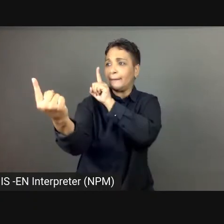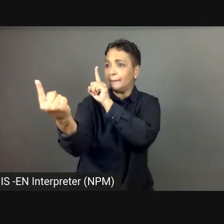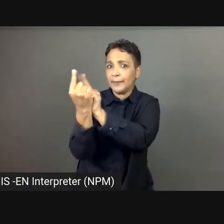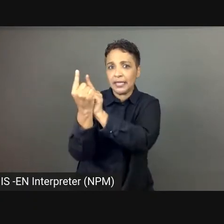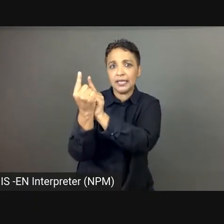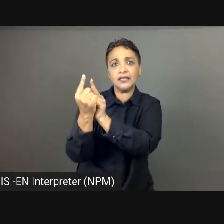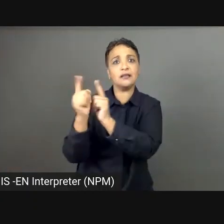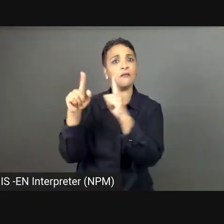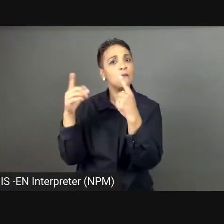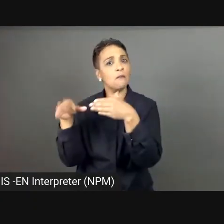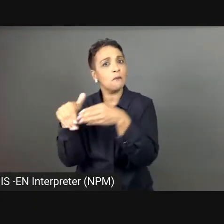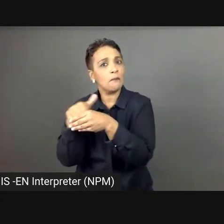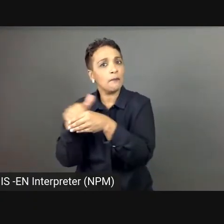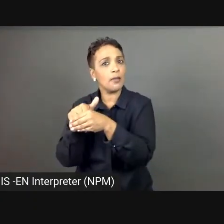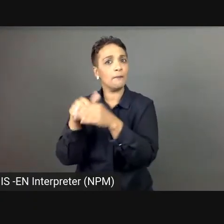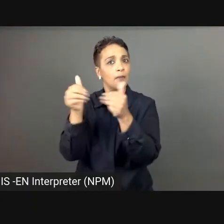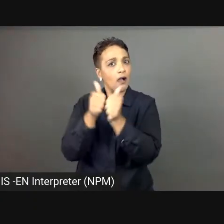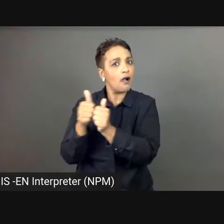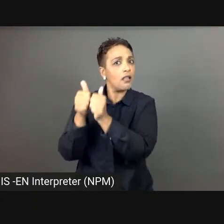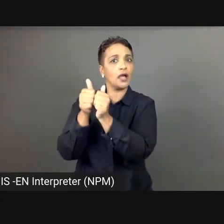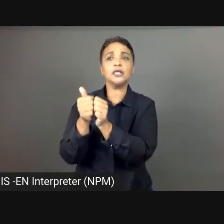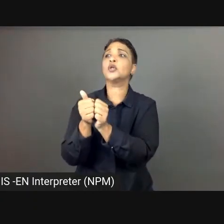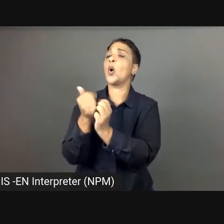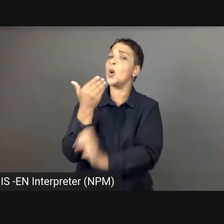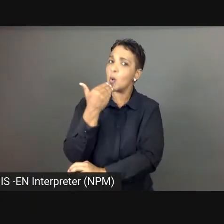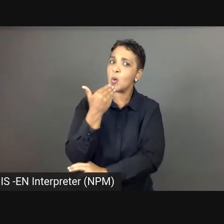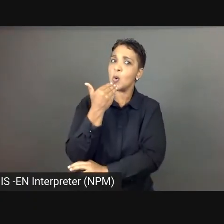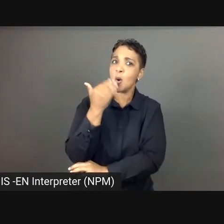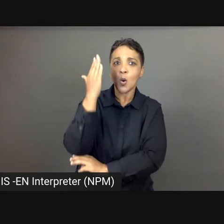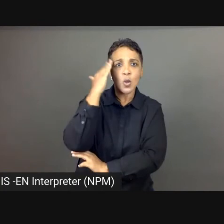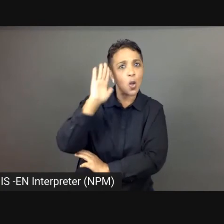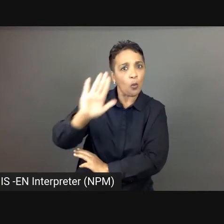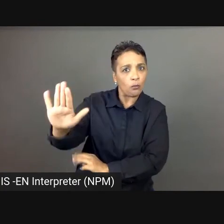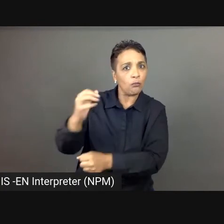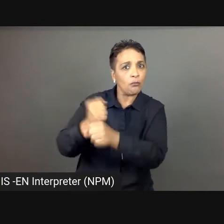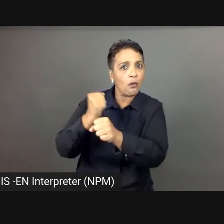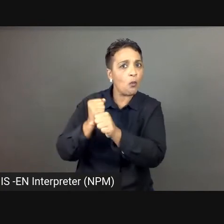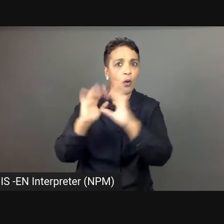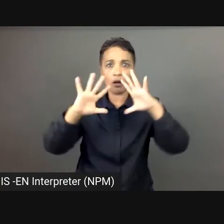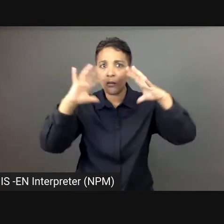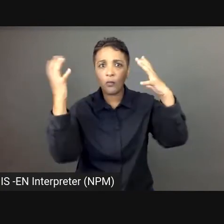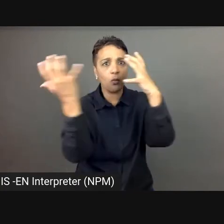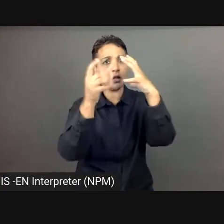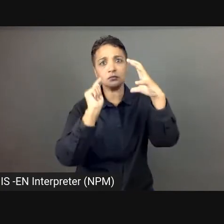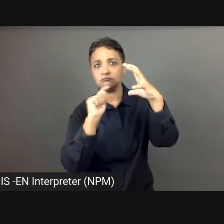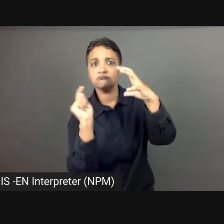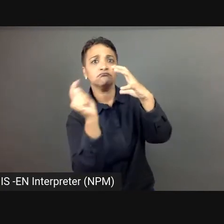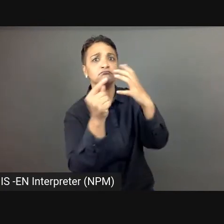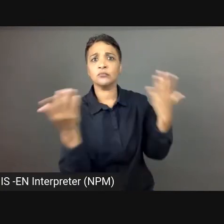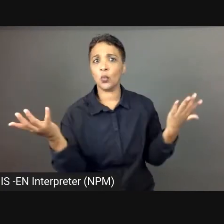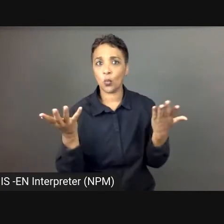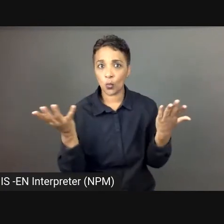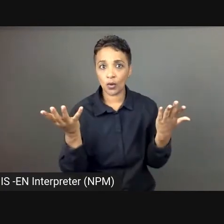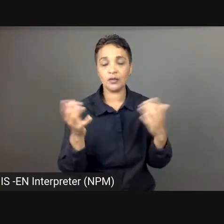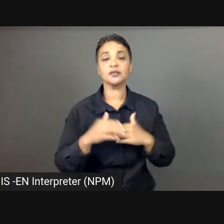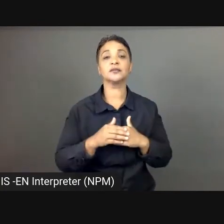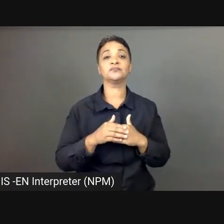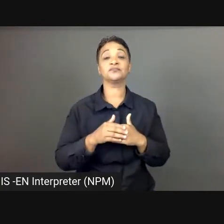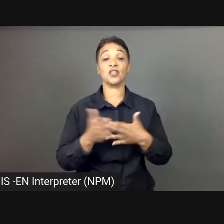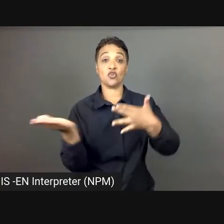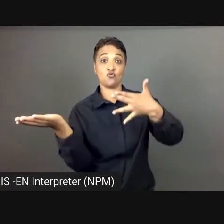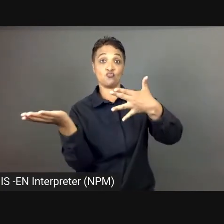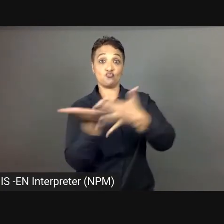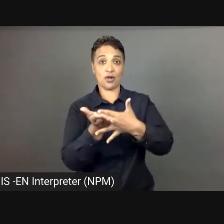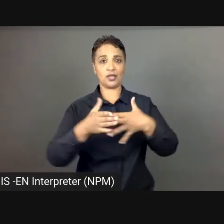members and to learn more about the different elements of the work of the Alliance. And then we will have a scheduled break to avoid